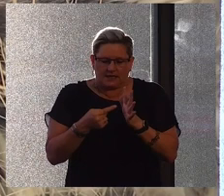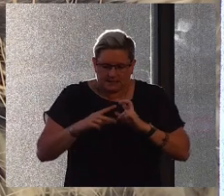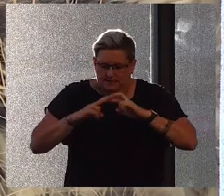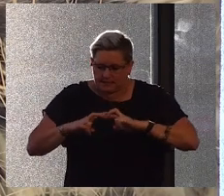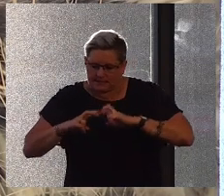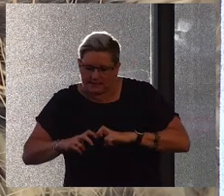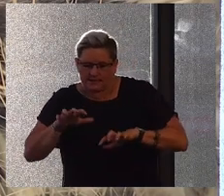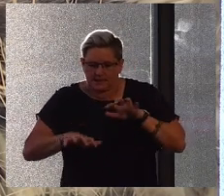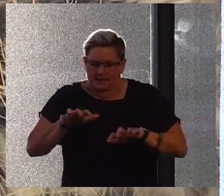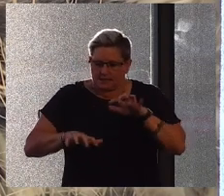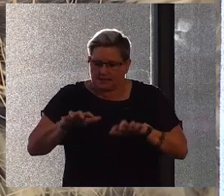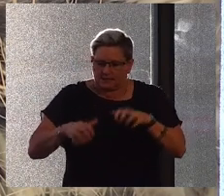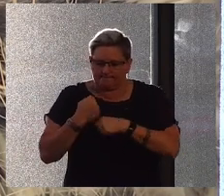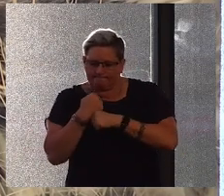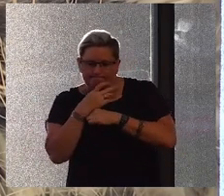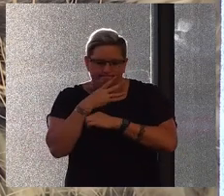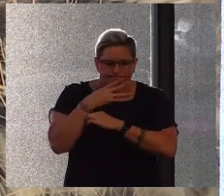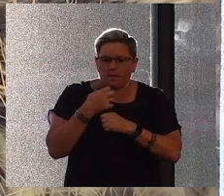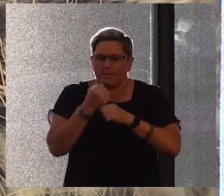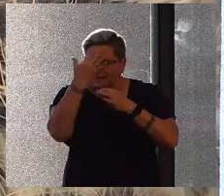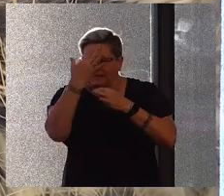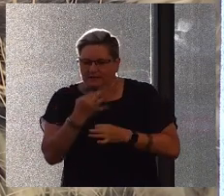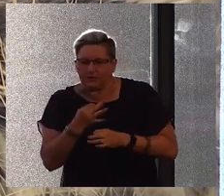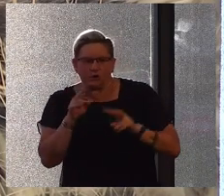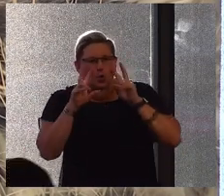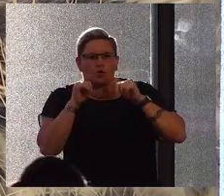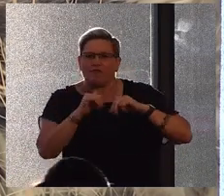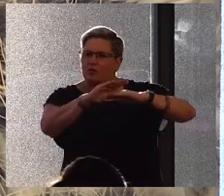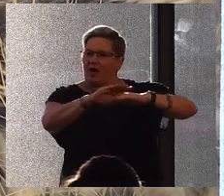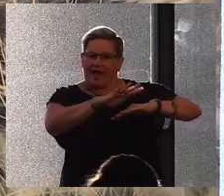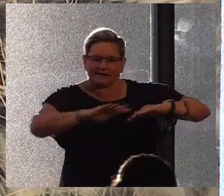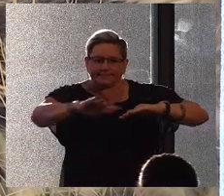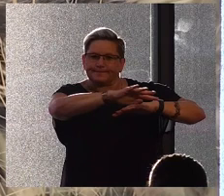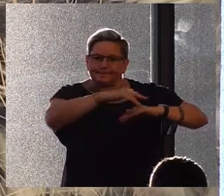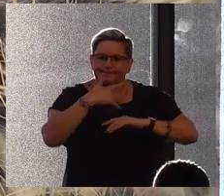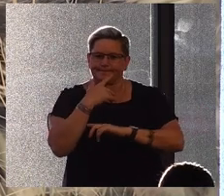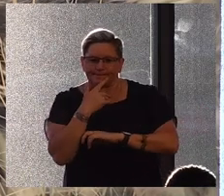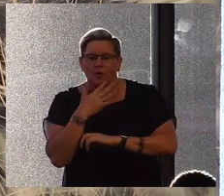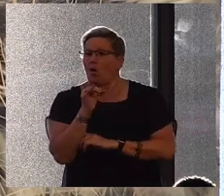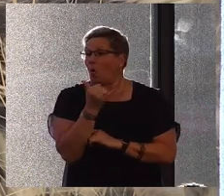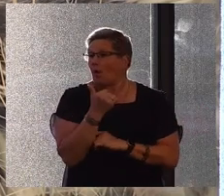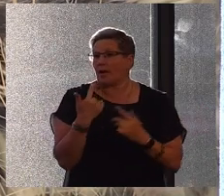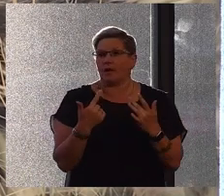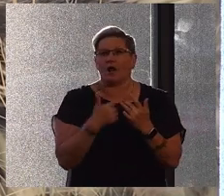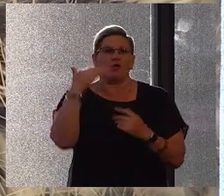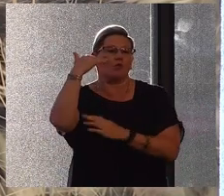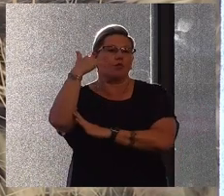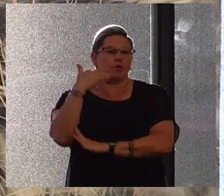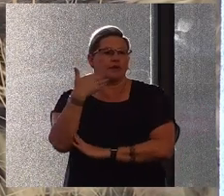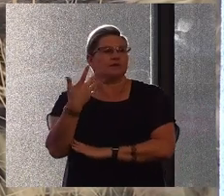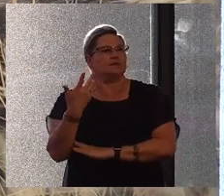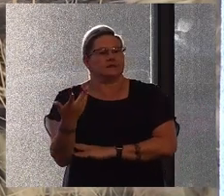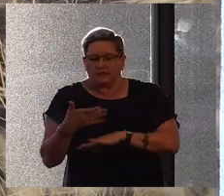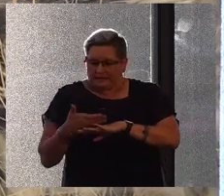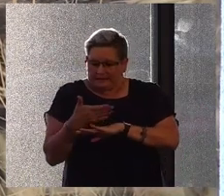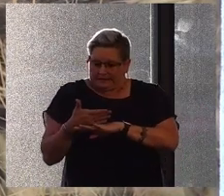analysing data to make the best decision possible to manage landscapes. We might be talking about someone working and beavering away to